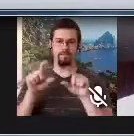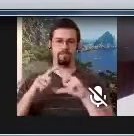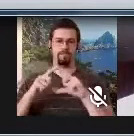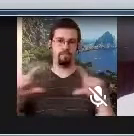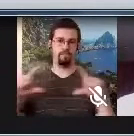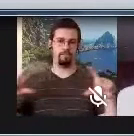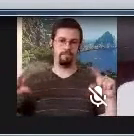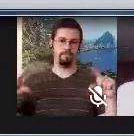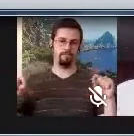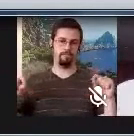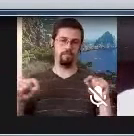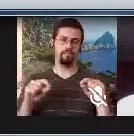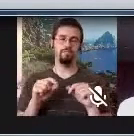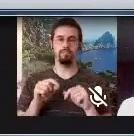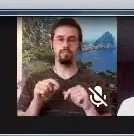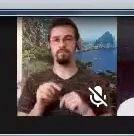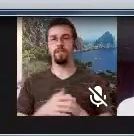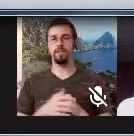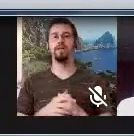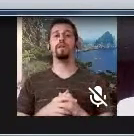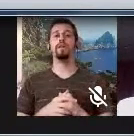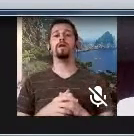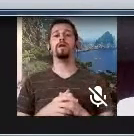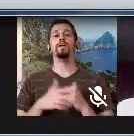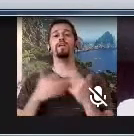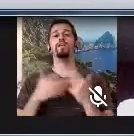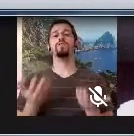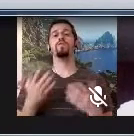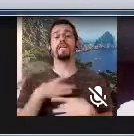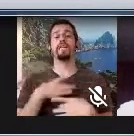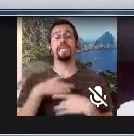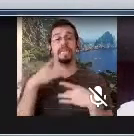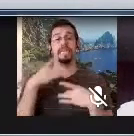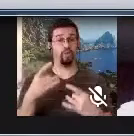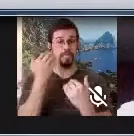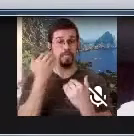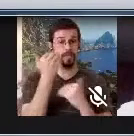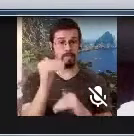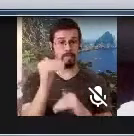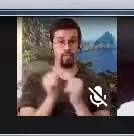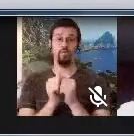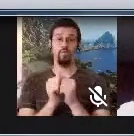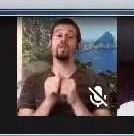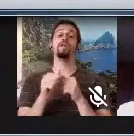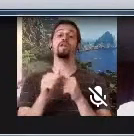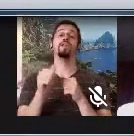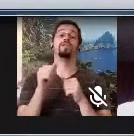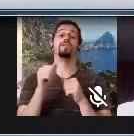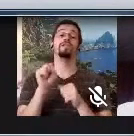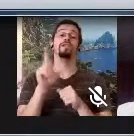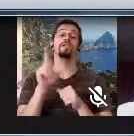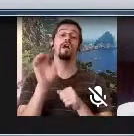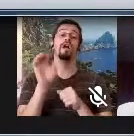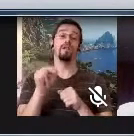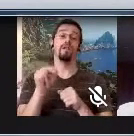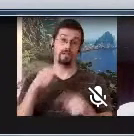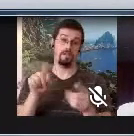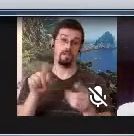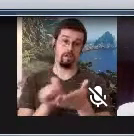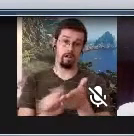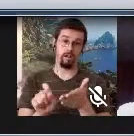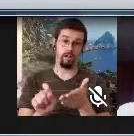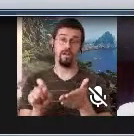while over there. So there are interesting limitations to Sutton SignWriting as well. Vagueness, I'm not sure is the right